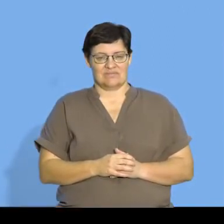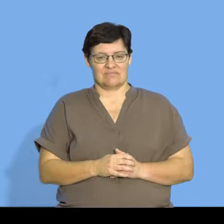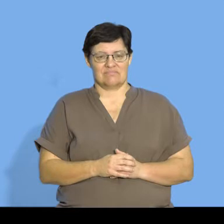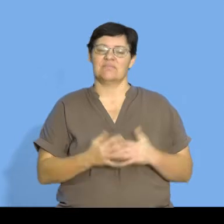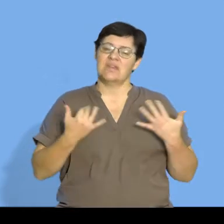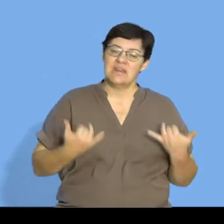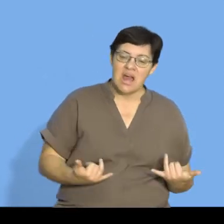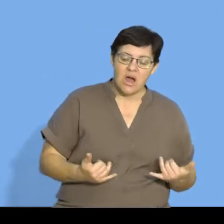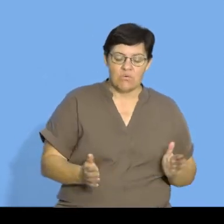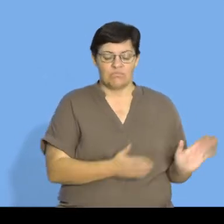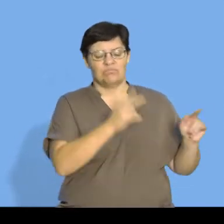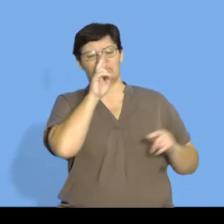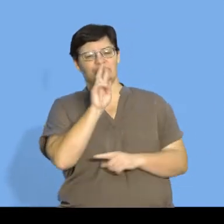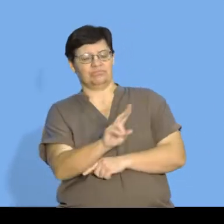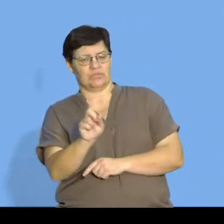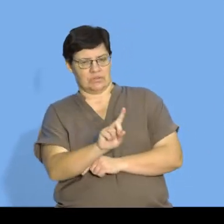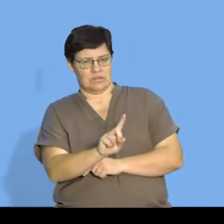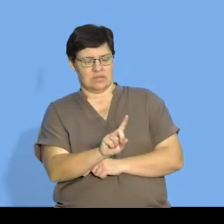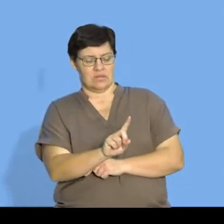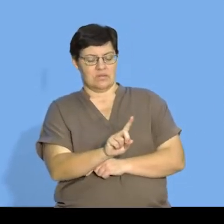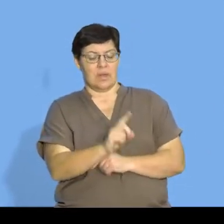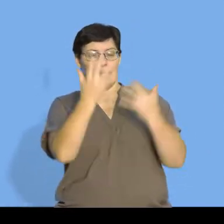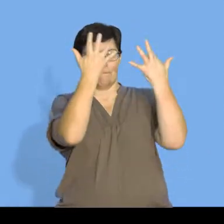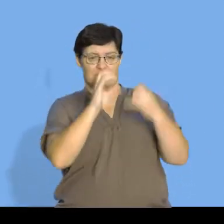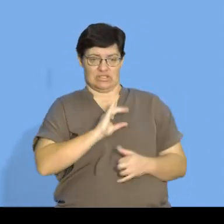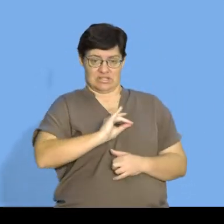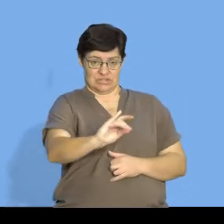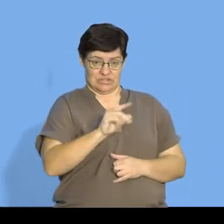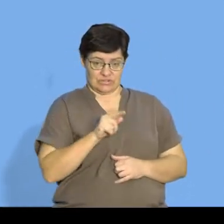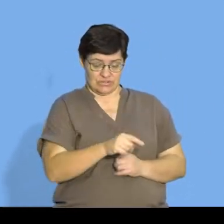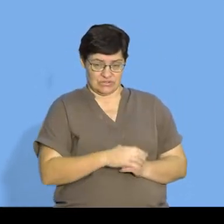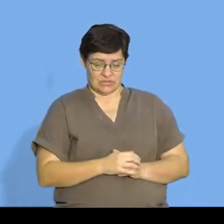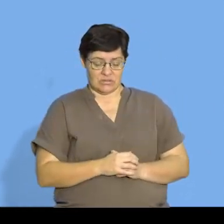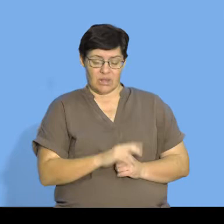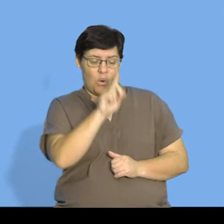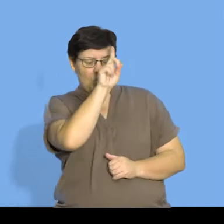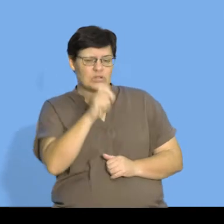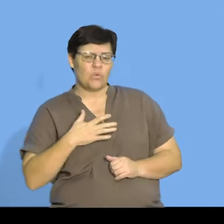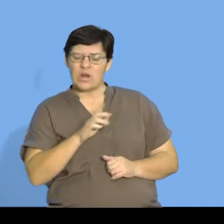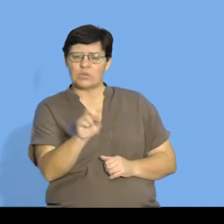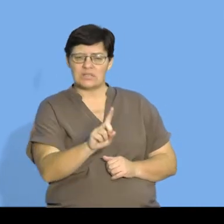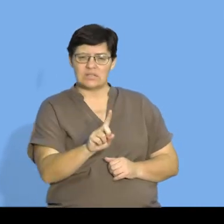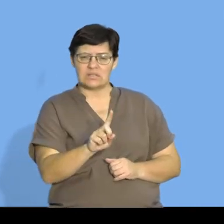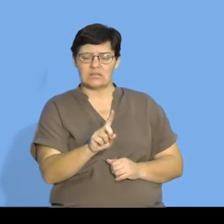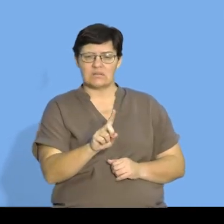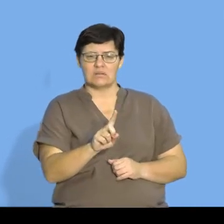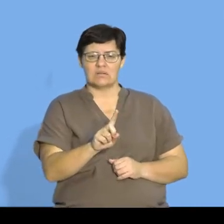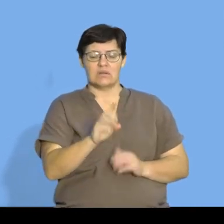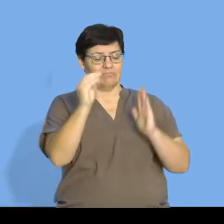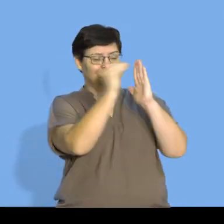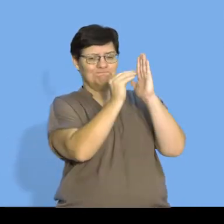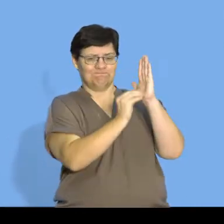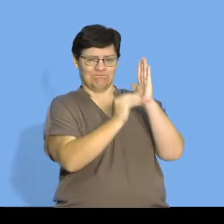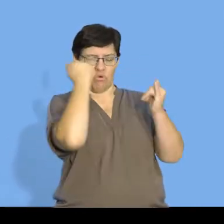Okay, we're now looking at a cash budget, and the question says, identify an